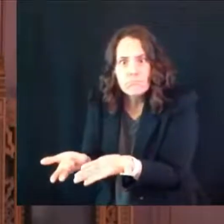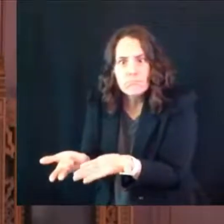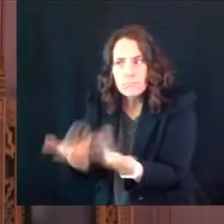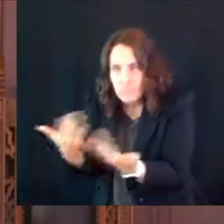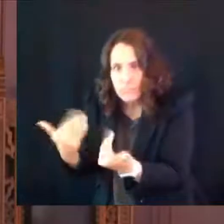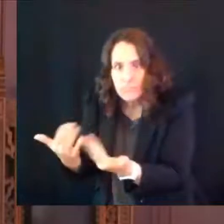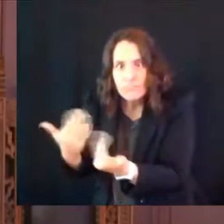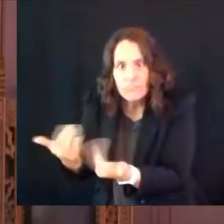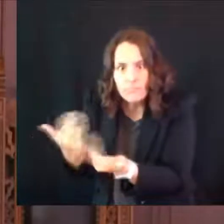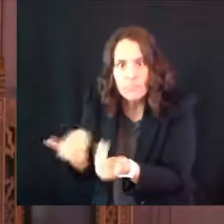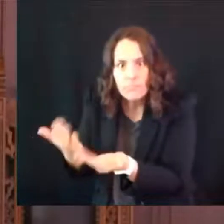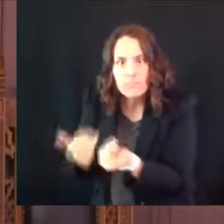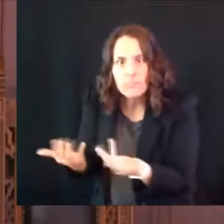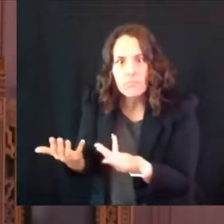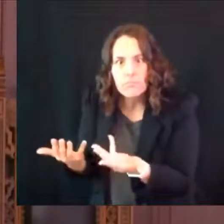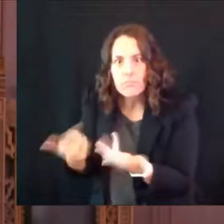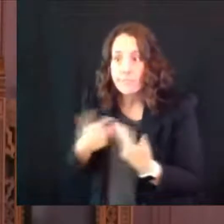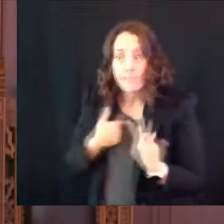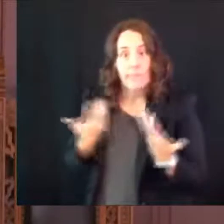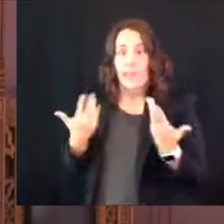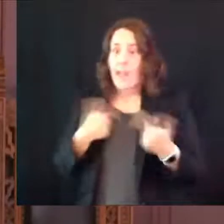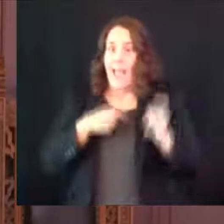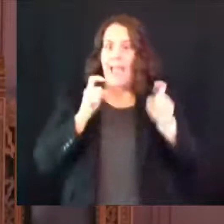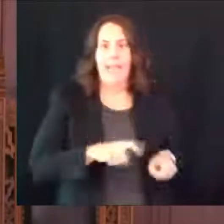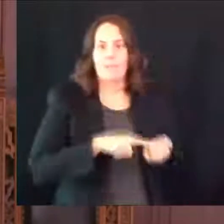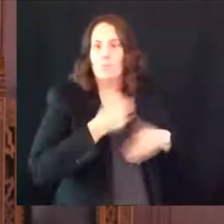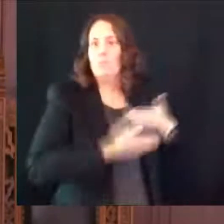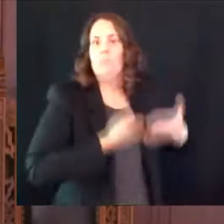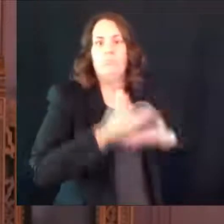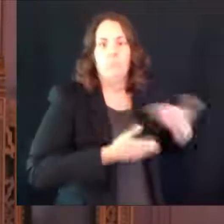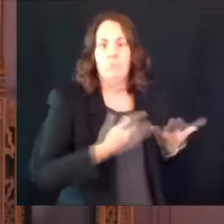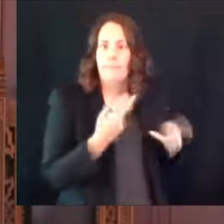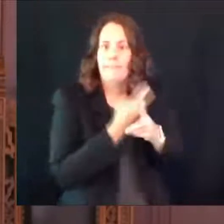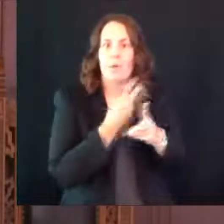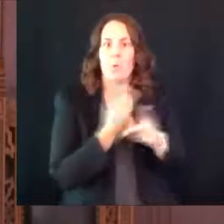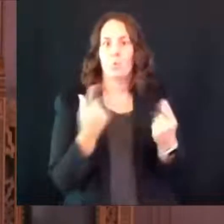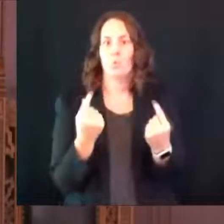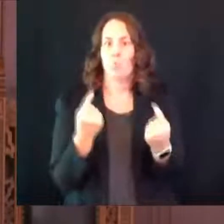that we have to lead. We just can't wait.